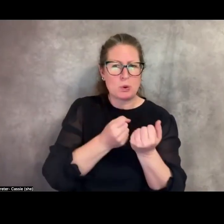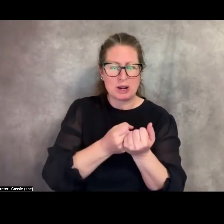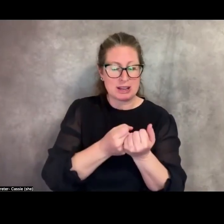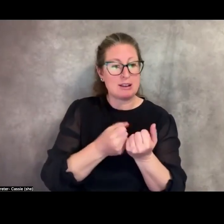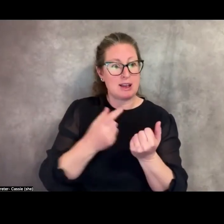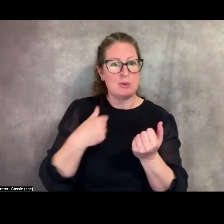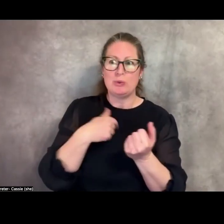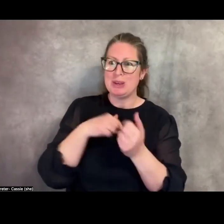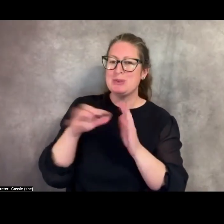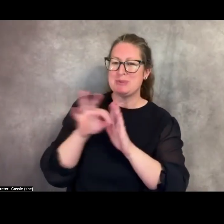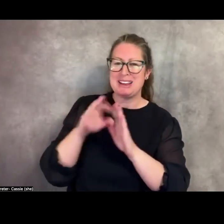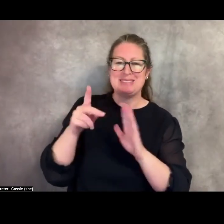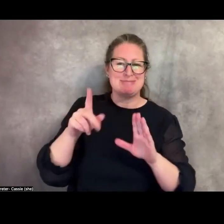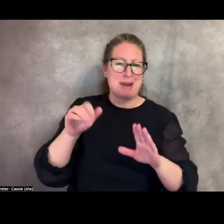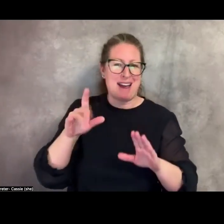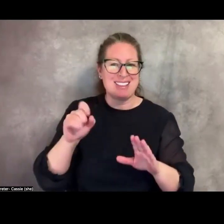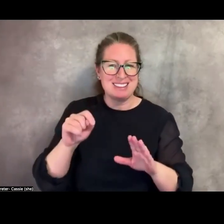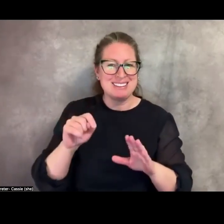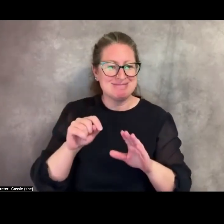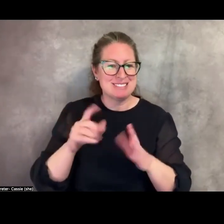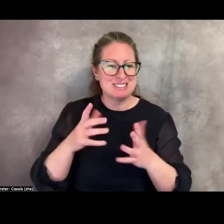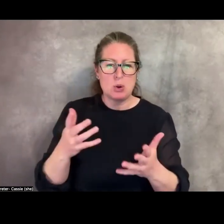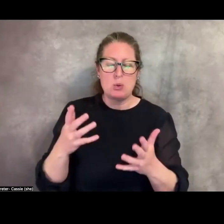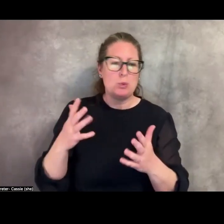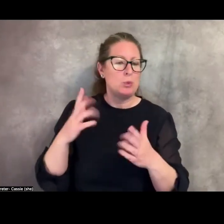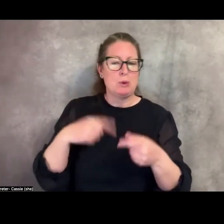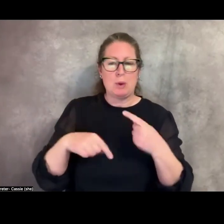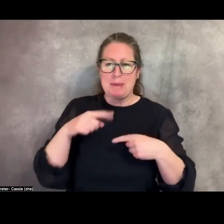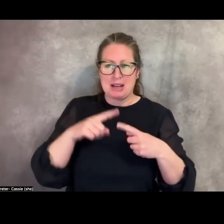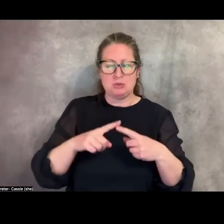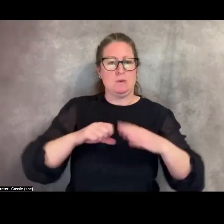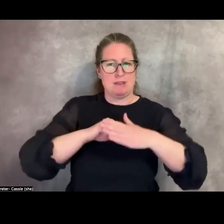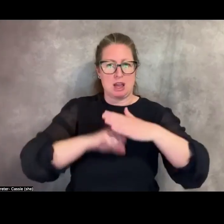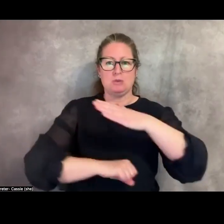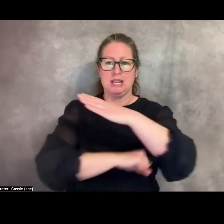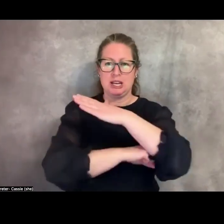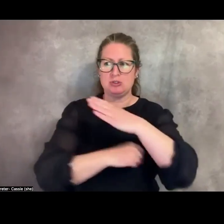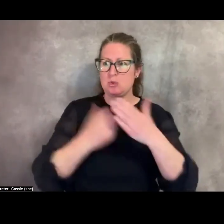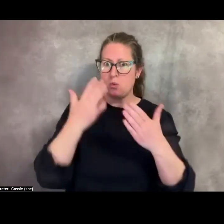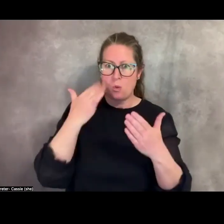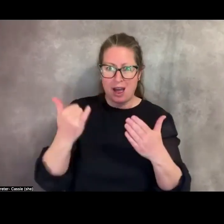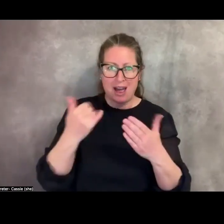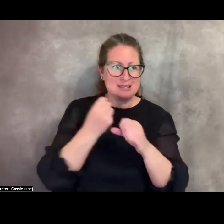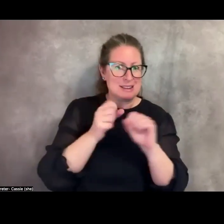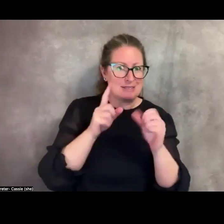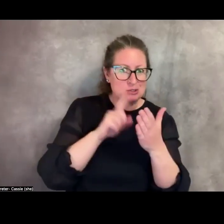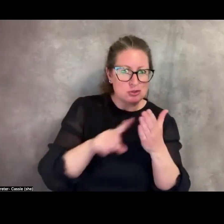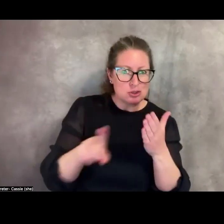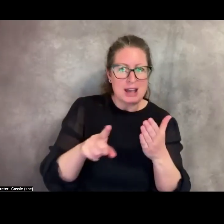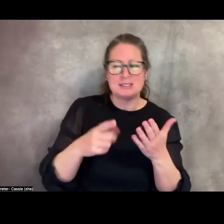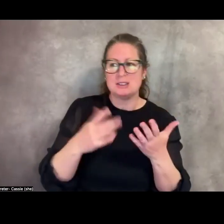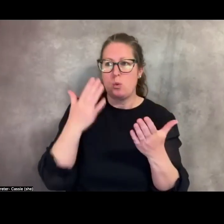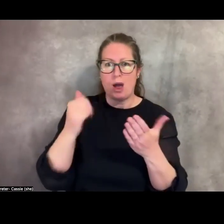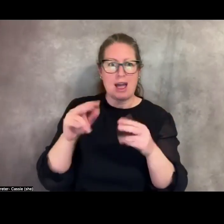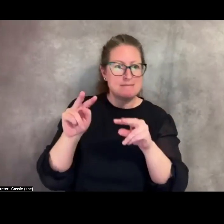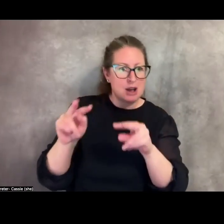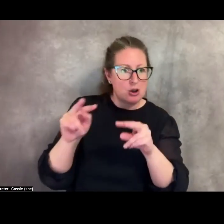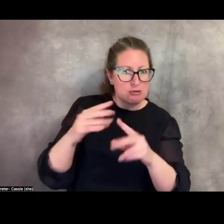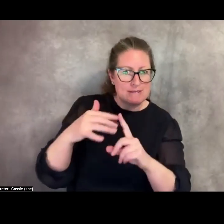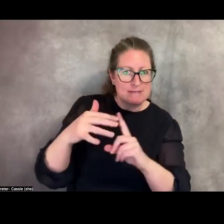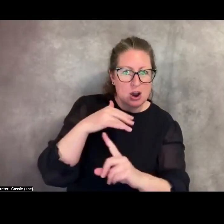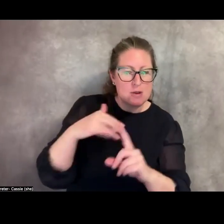unit and we went back to basics. We talked about why do we do what we do? Why are we doing safety checks? Why are we monitoring the environment? Why are